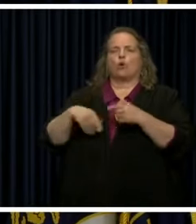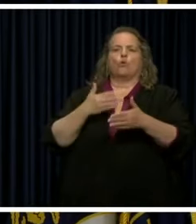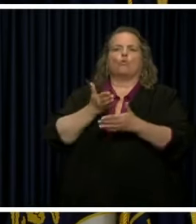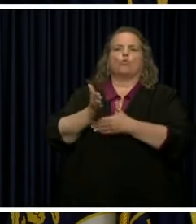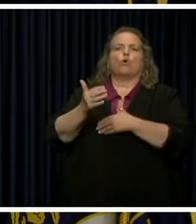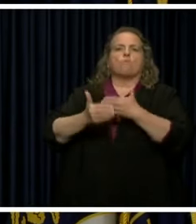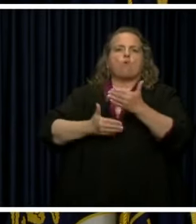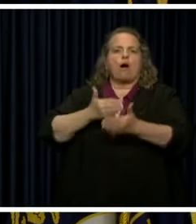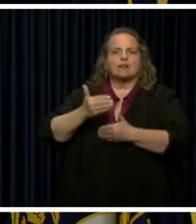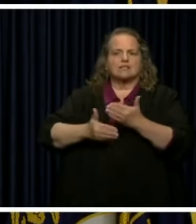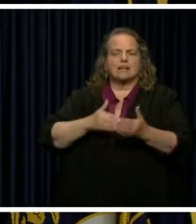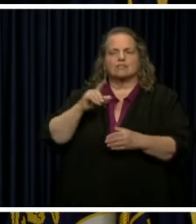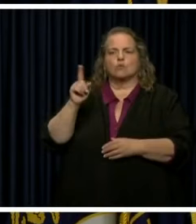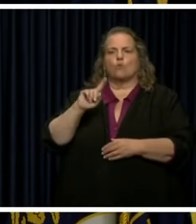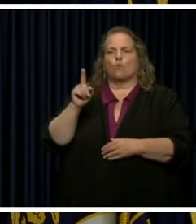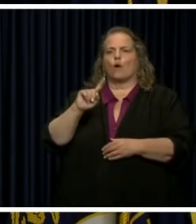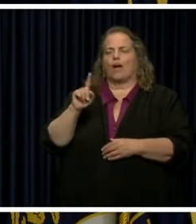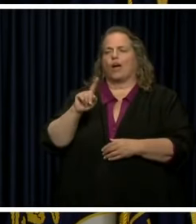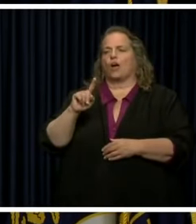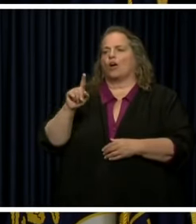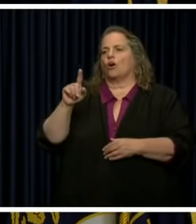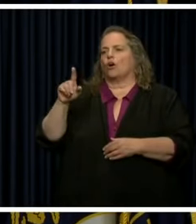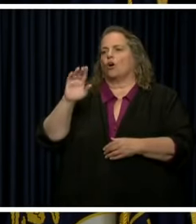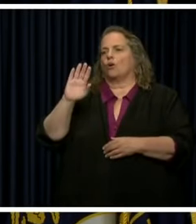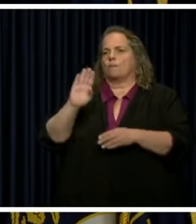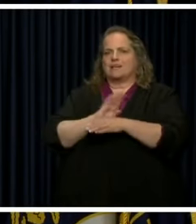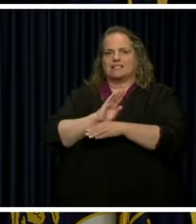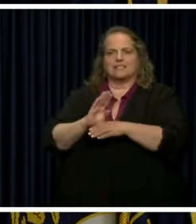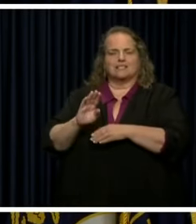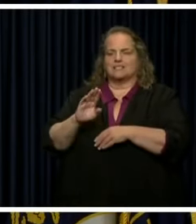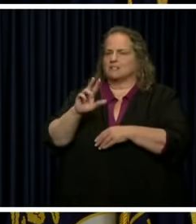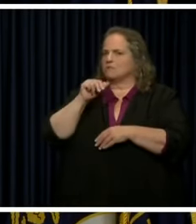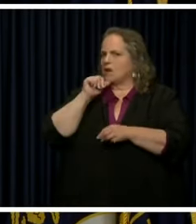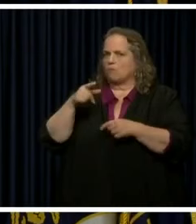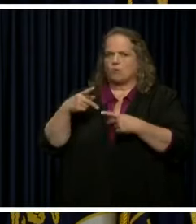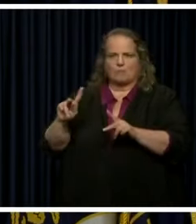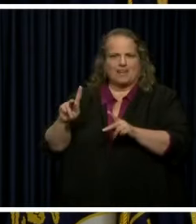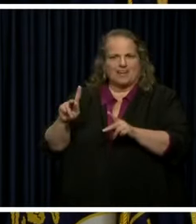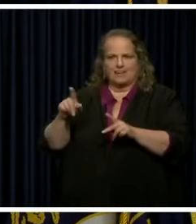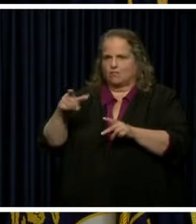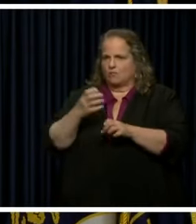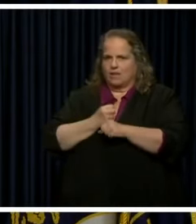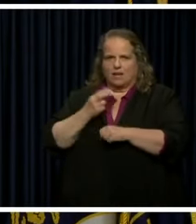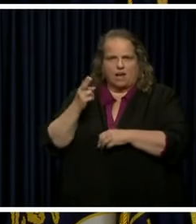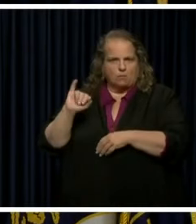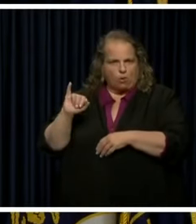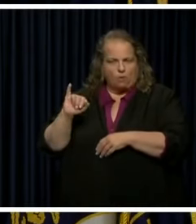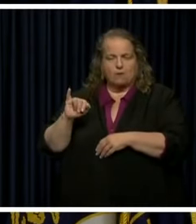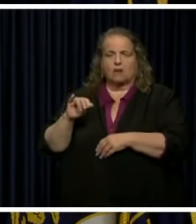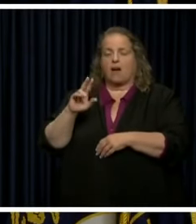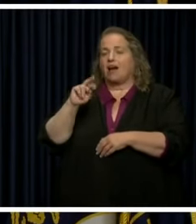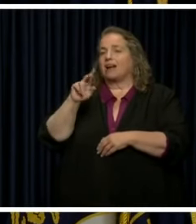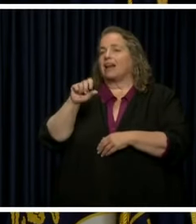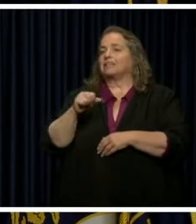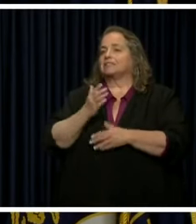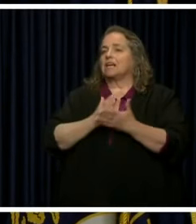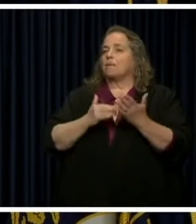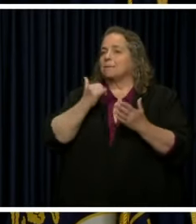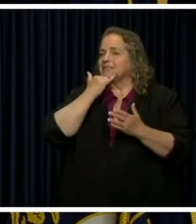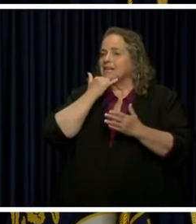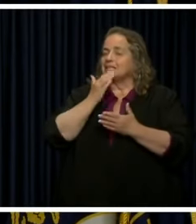and would always would have had to, unless there is some mistake. I think those now